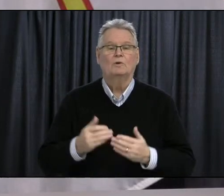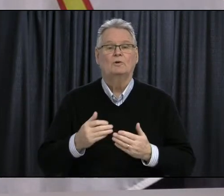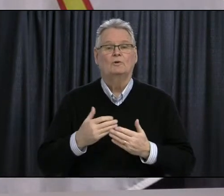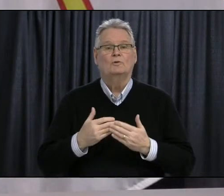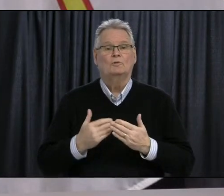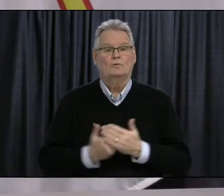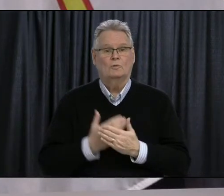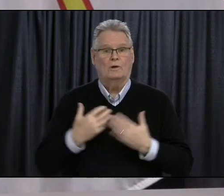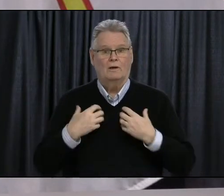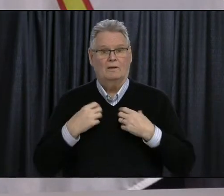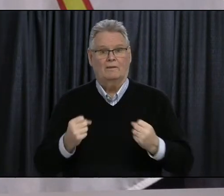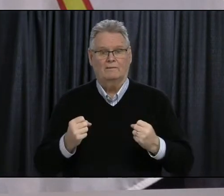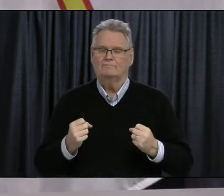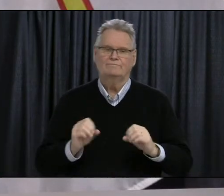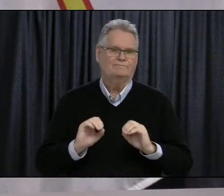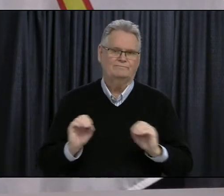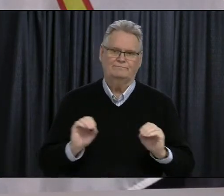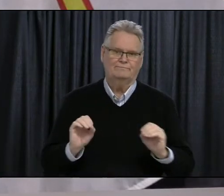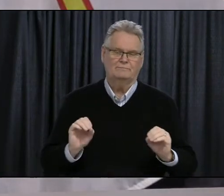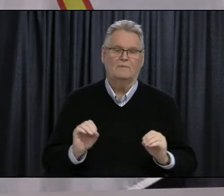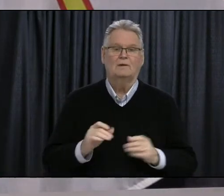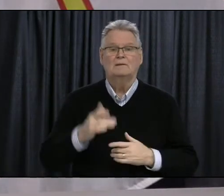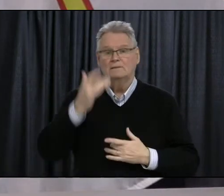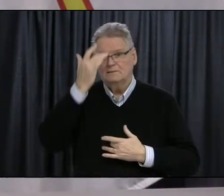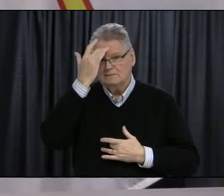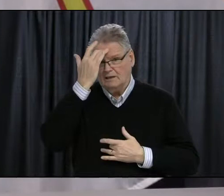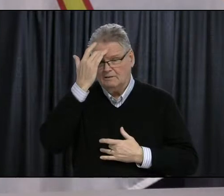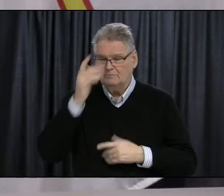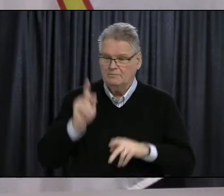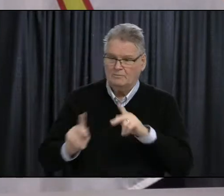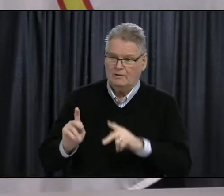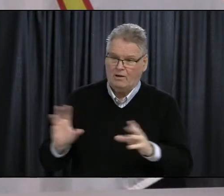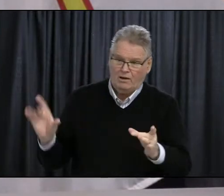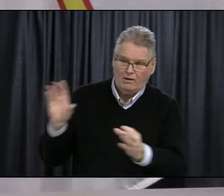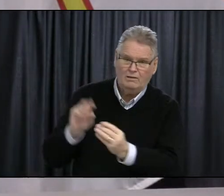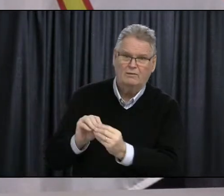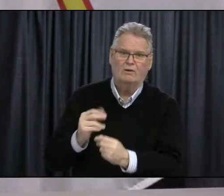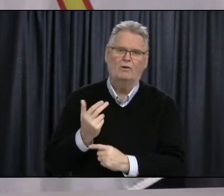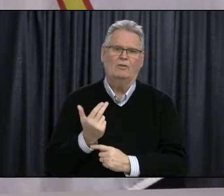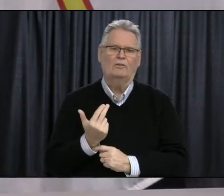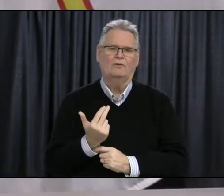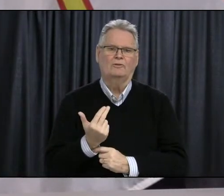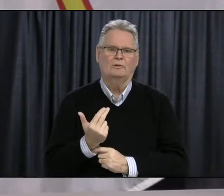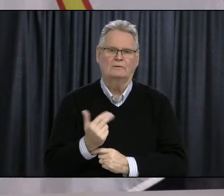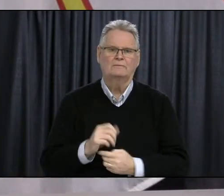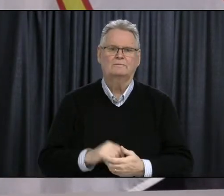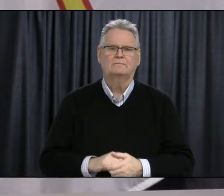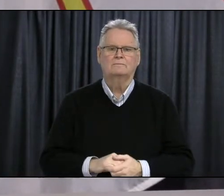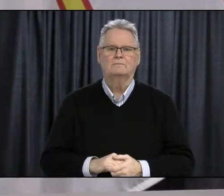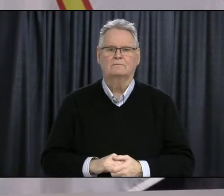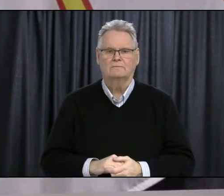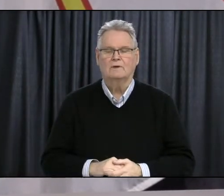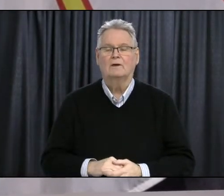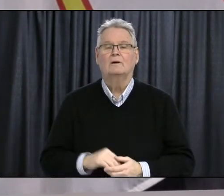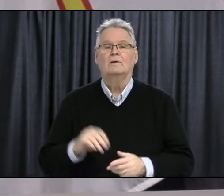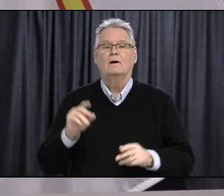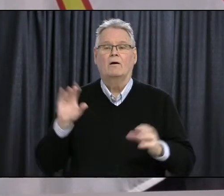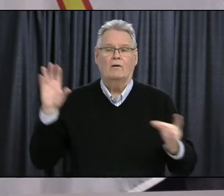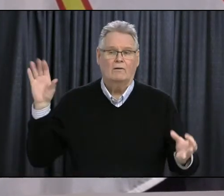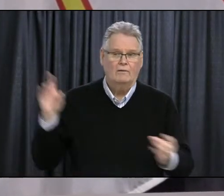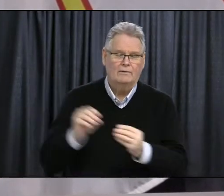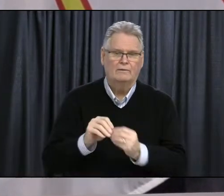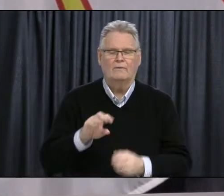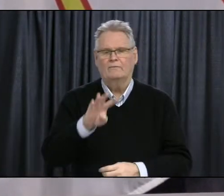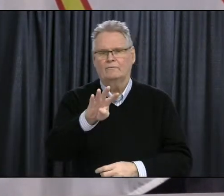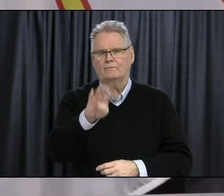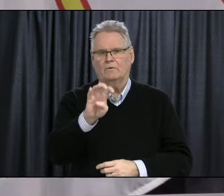active cases and a total case count of 408. 1 person is hospitalized, and in total we have